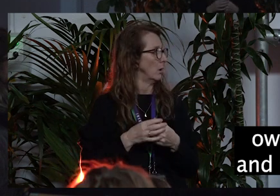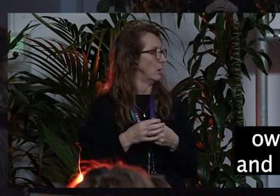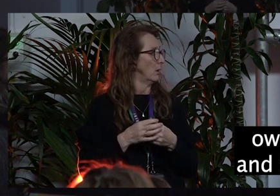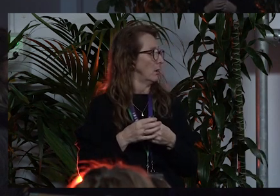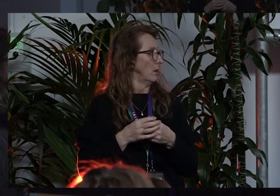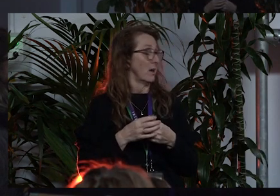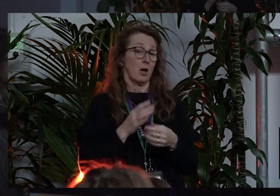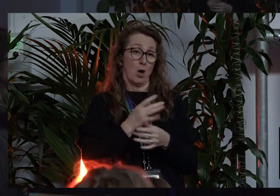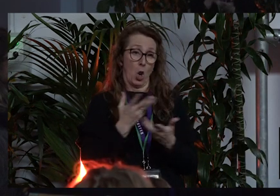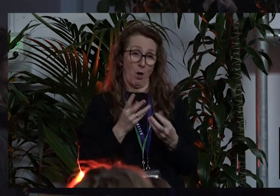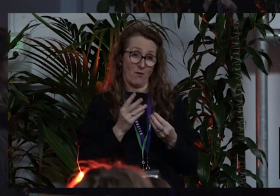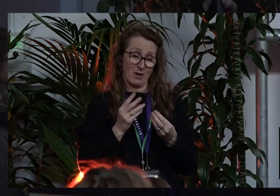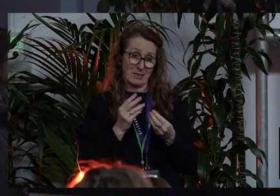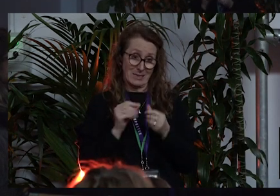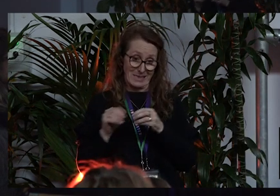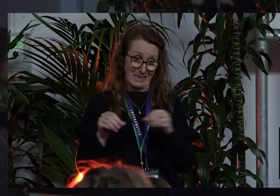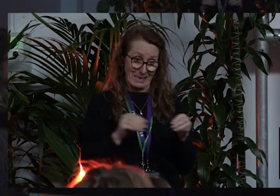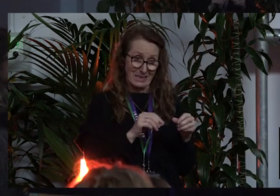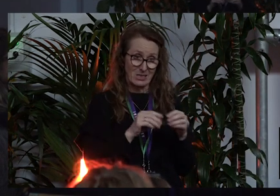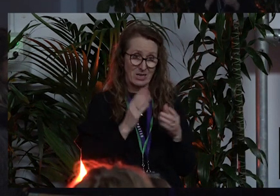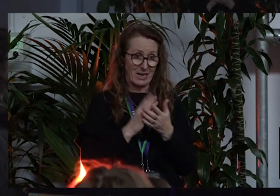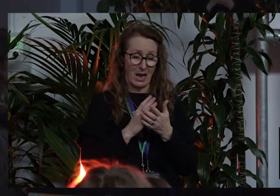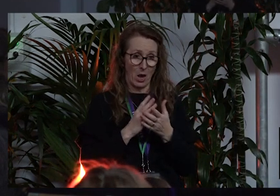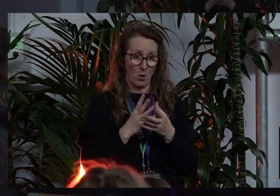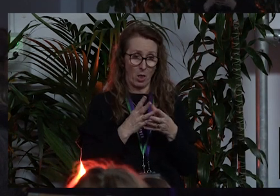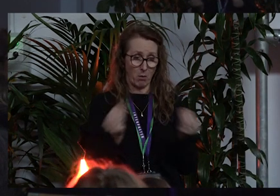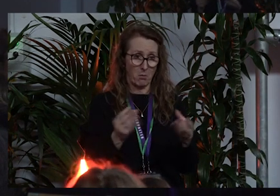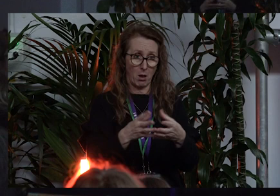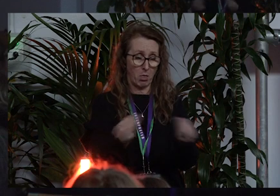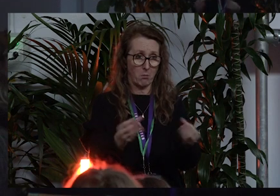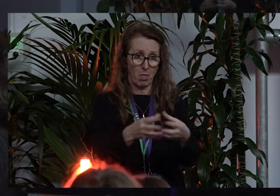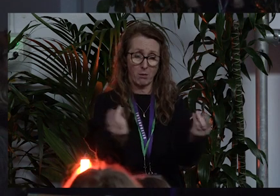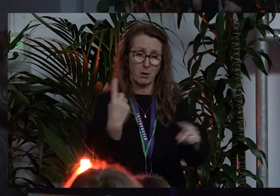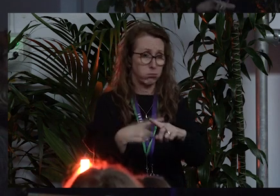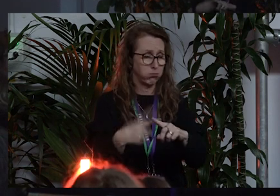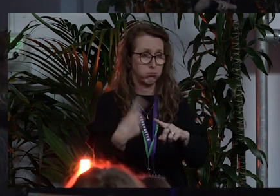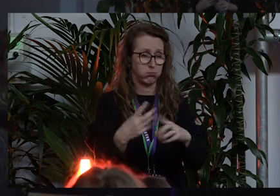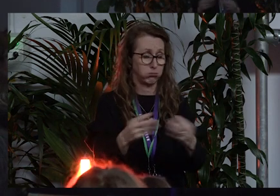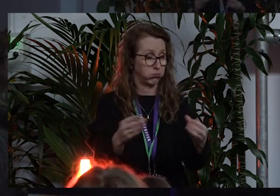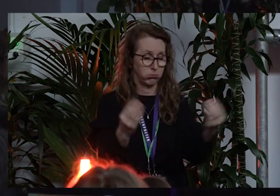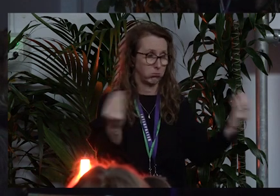of the seeds are now extinct or going extinct very, very fast.